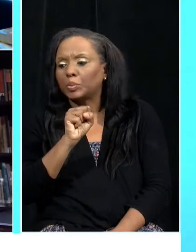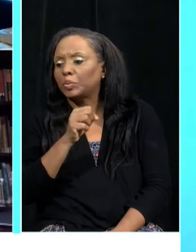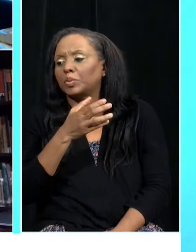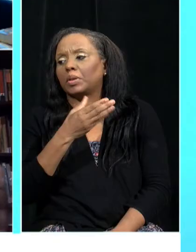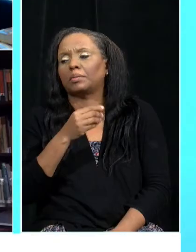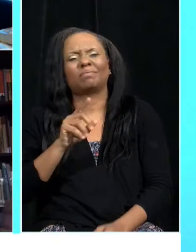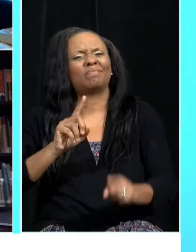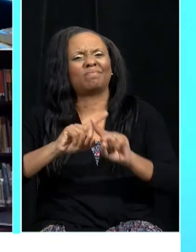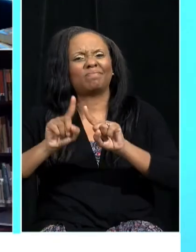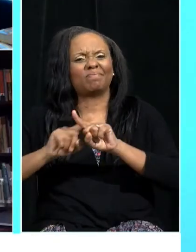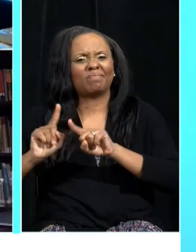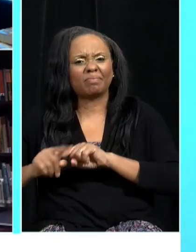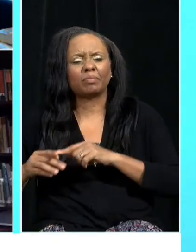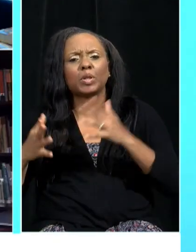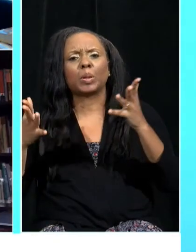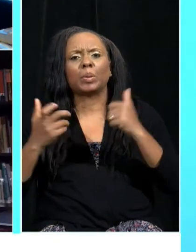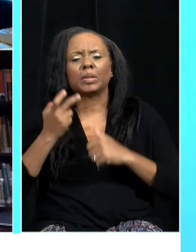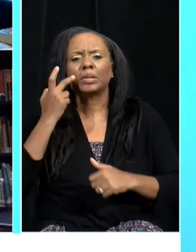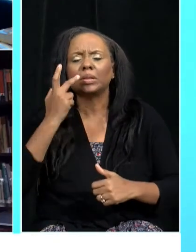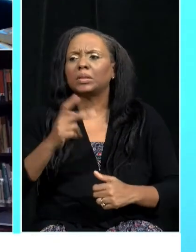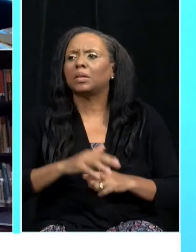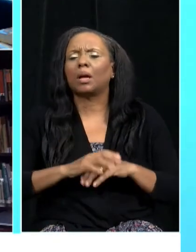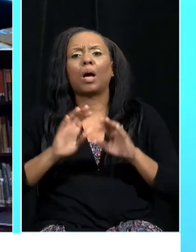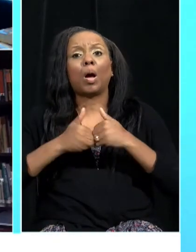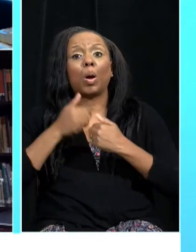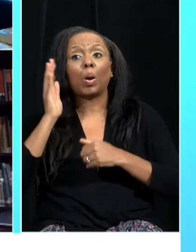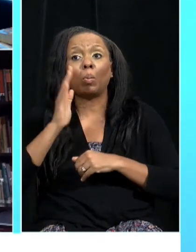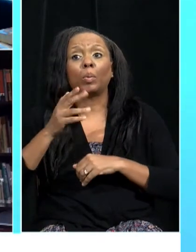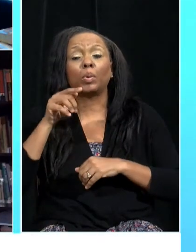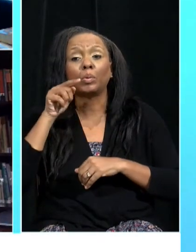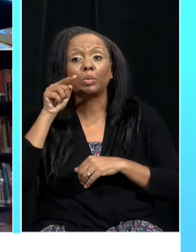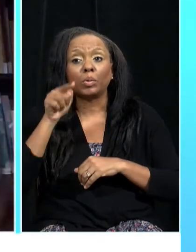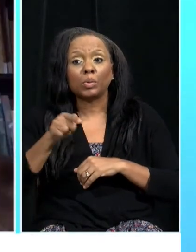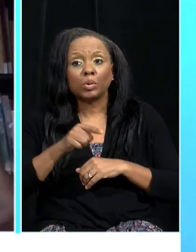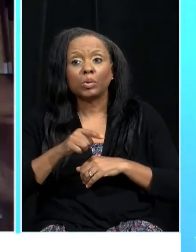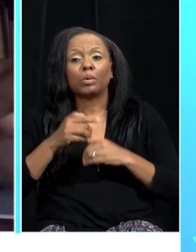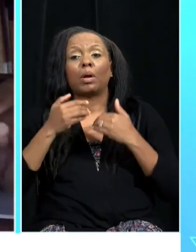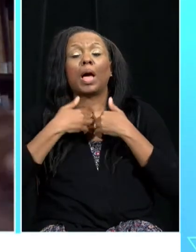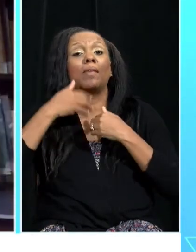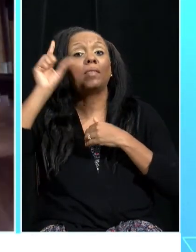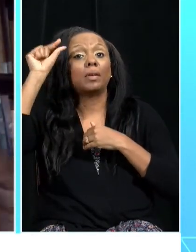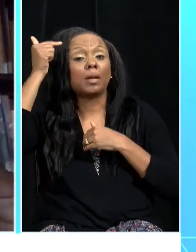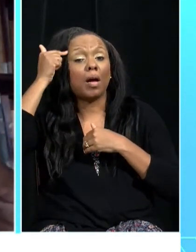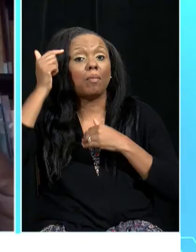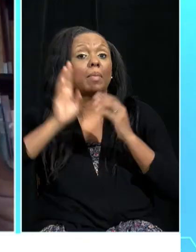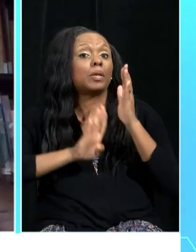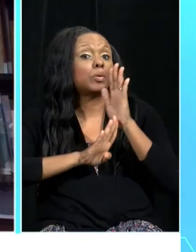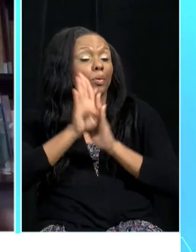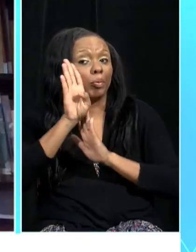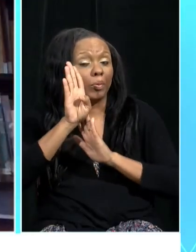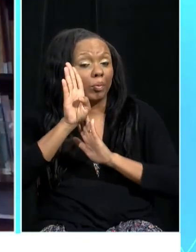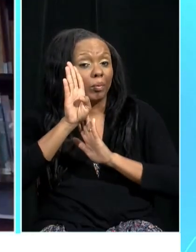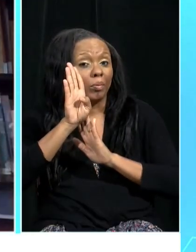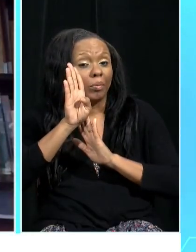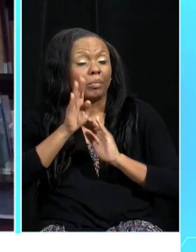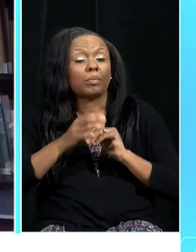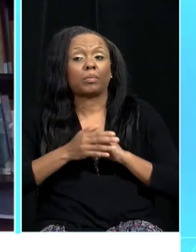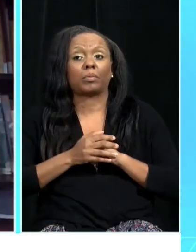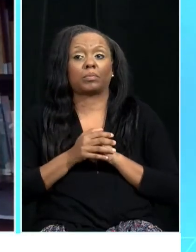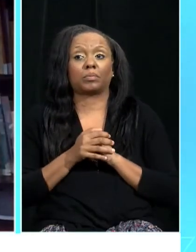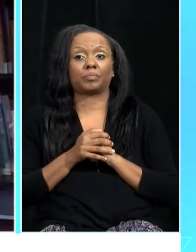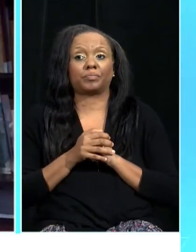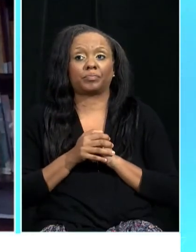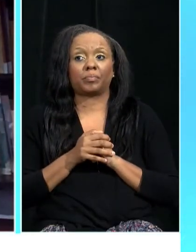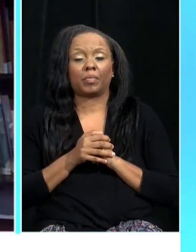saying, well, how are you going to facilitate private sector led growth? Because in a way, we are operating within a